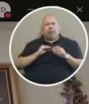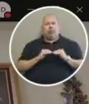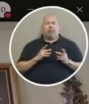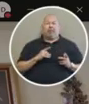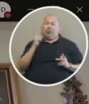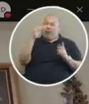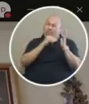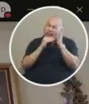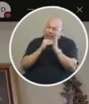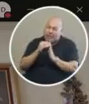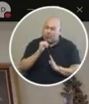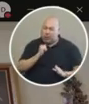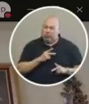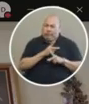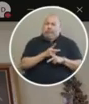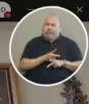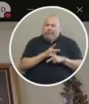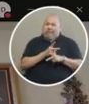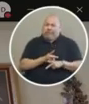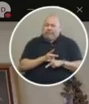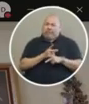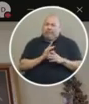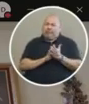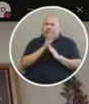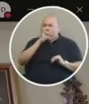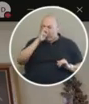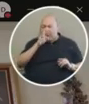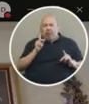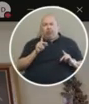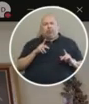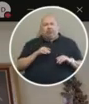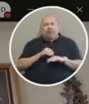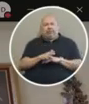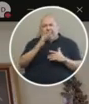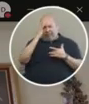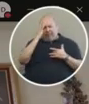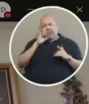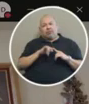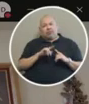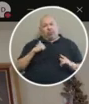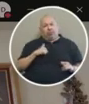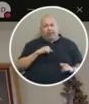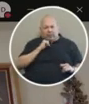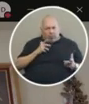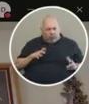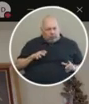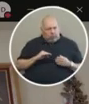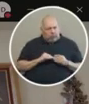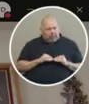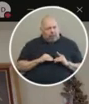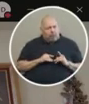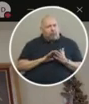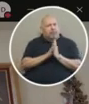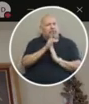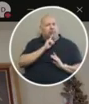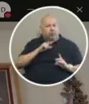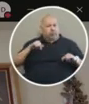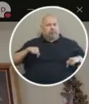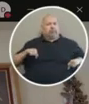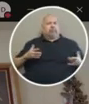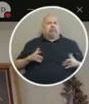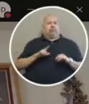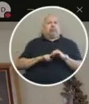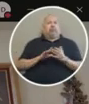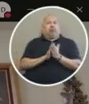in the millions if we don't take these progressive steps in terms of people being infected. So we certainly don't want those numbers to come true. And I think